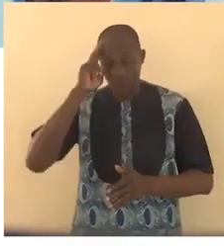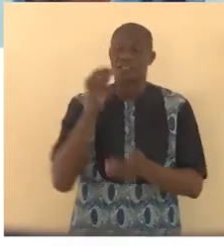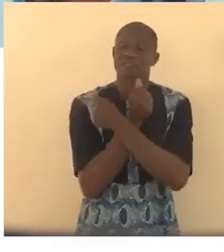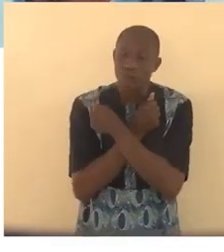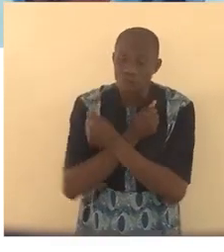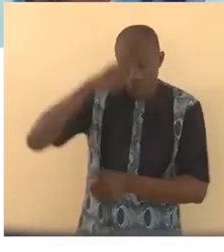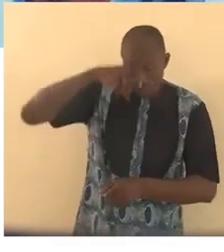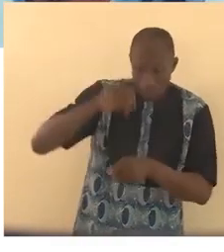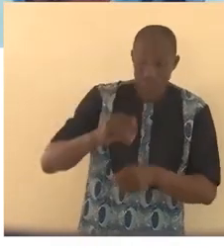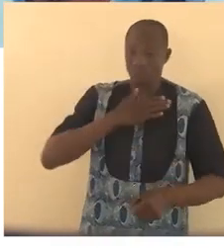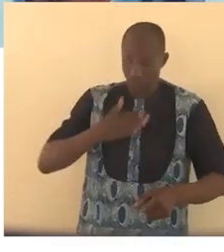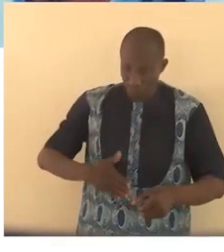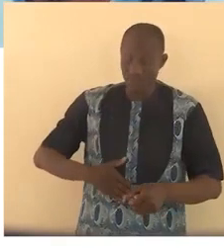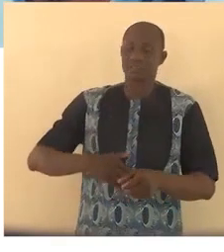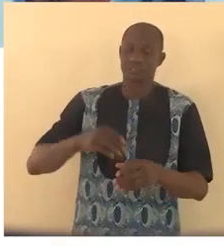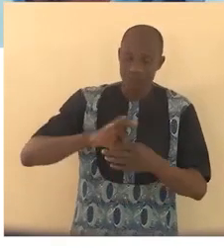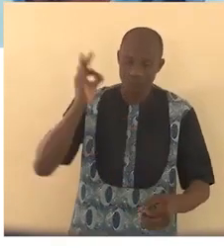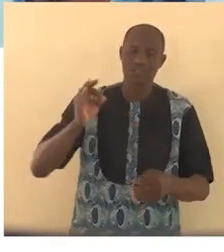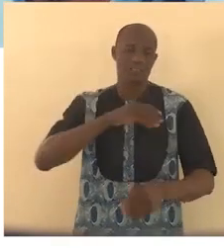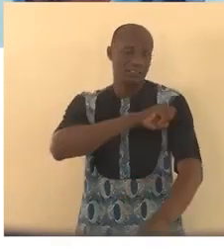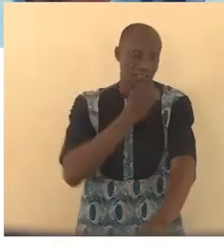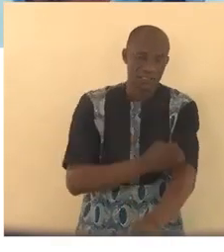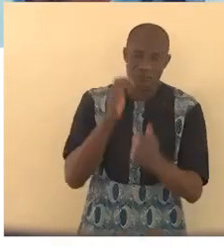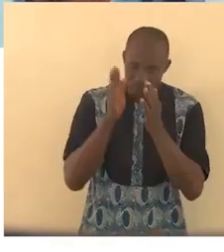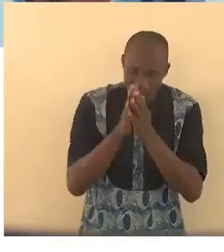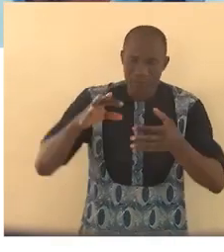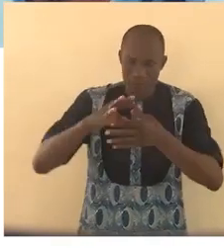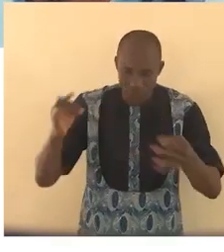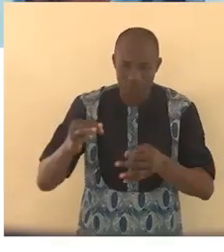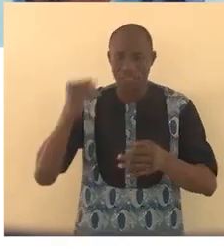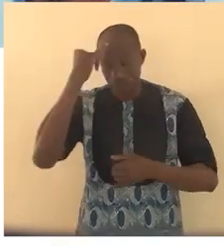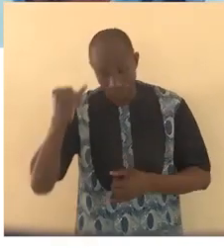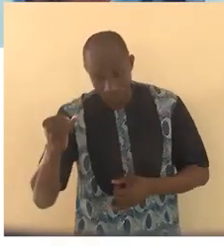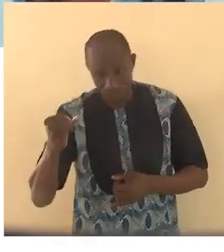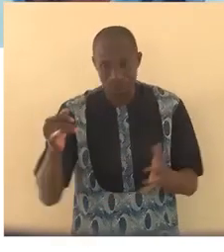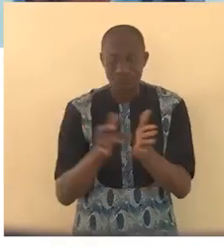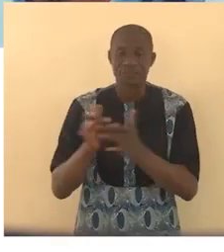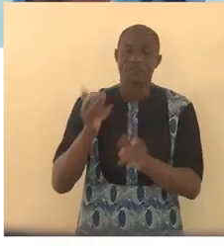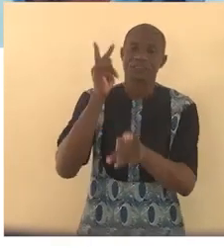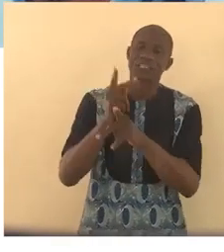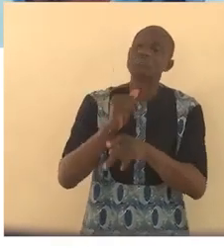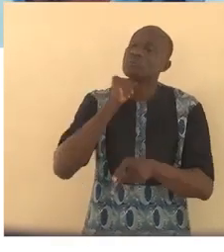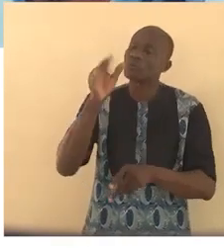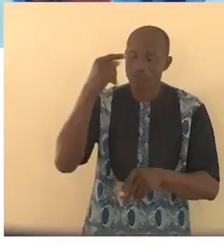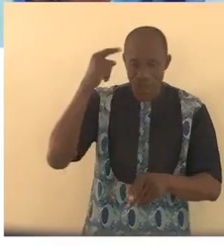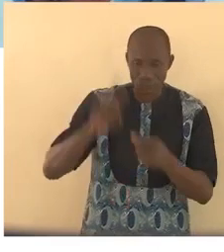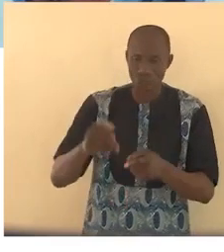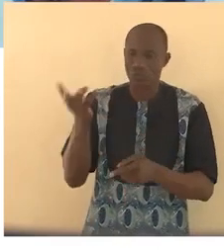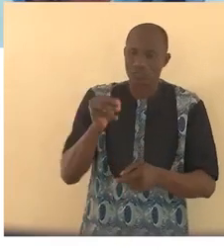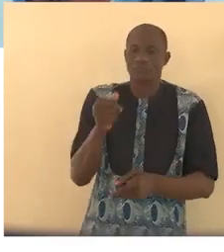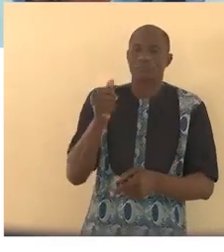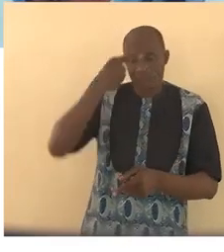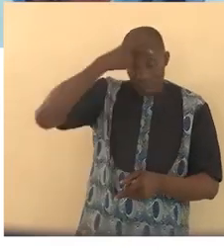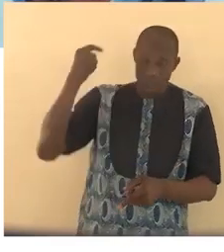His love and his wisdom, his body and his spirit, his energy and his prayers, his stories and his imagination. Jesus keeps nothing to